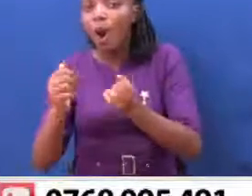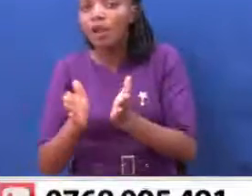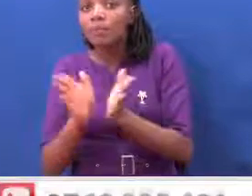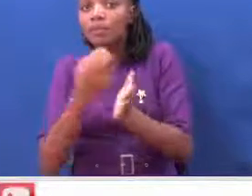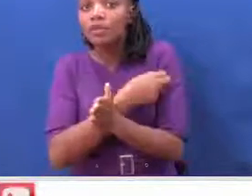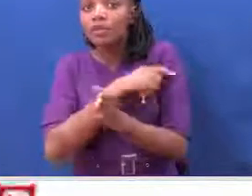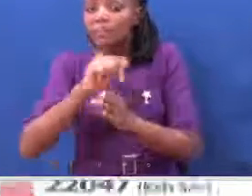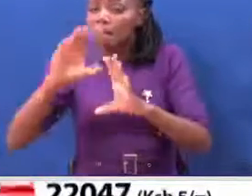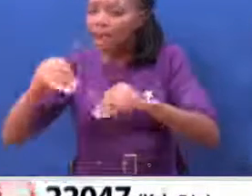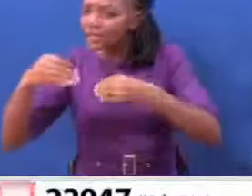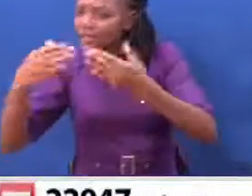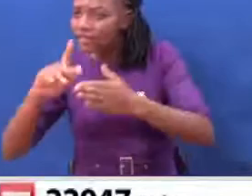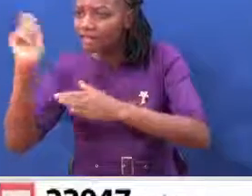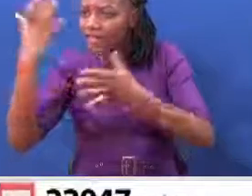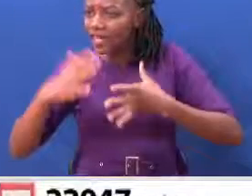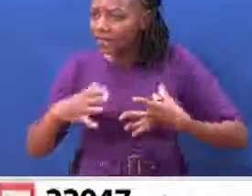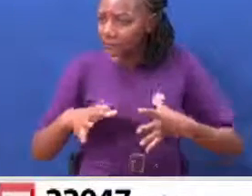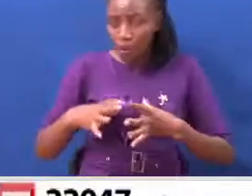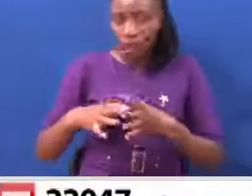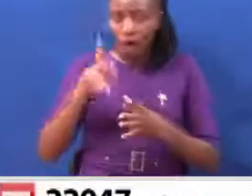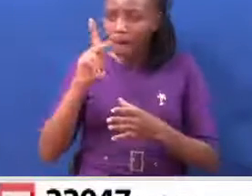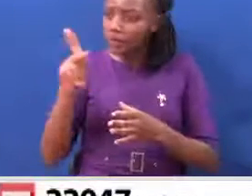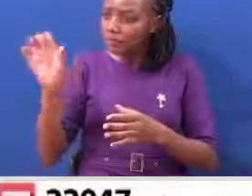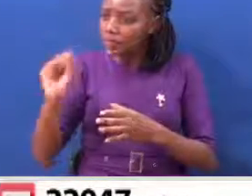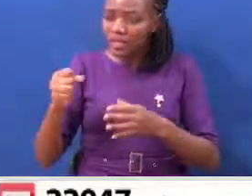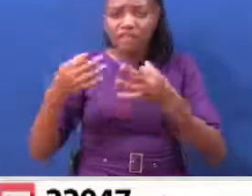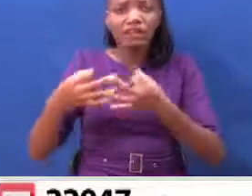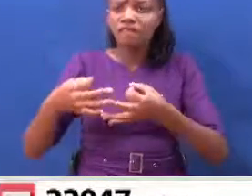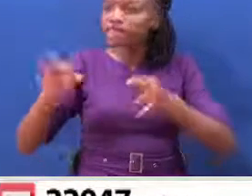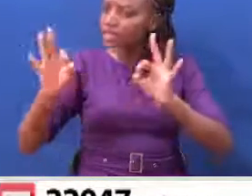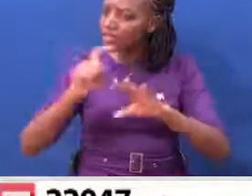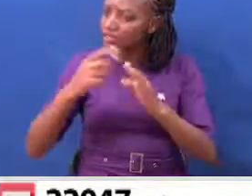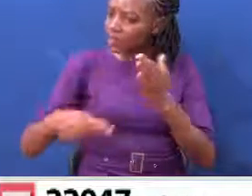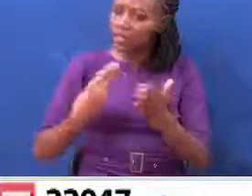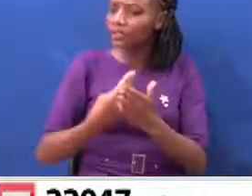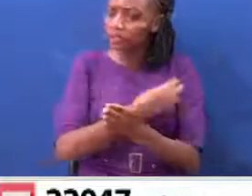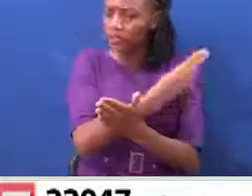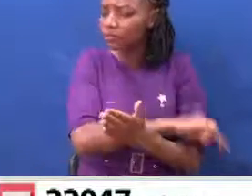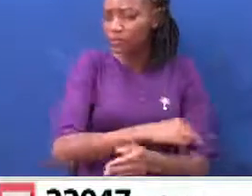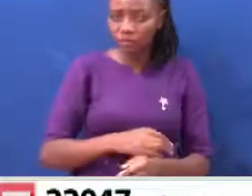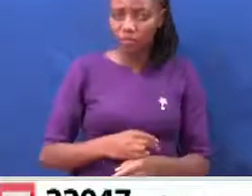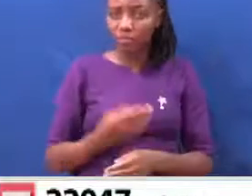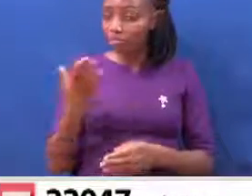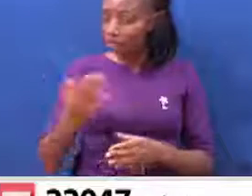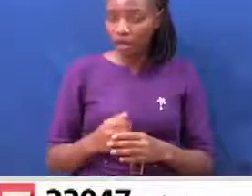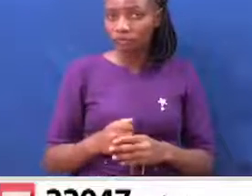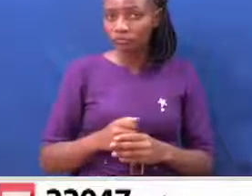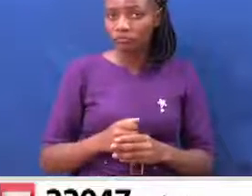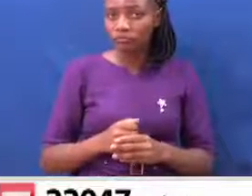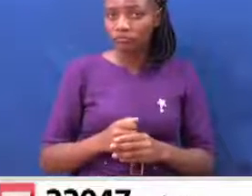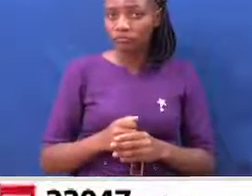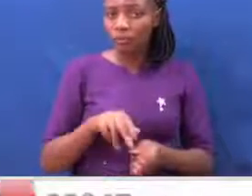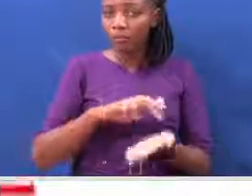charge any Kenyan citizen admitted in their facilities due to COVID-19, the cost of